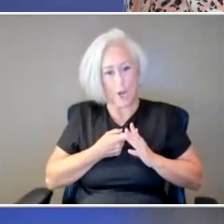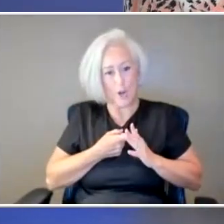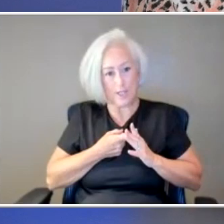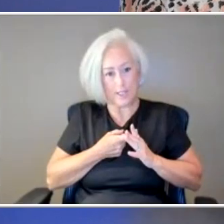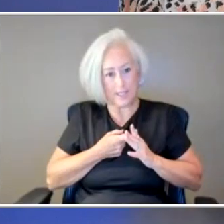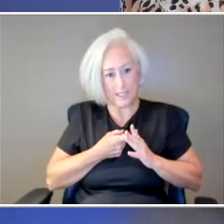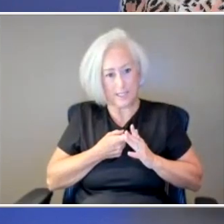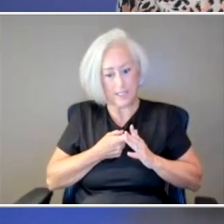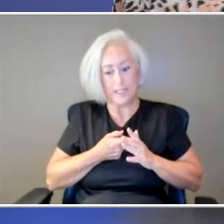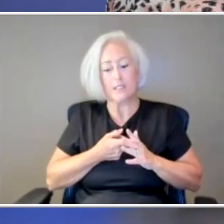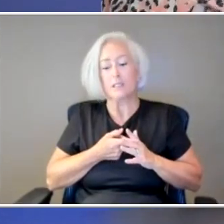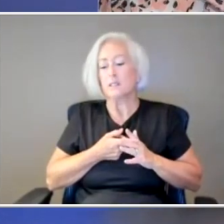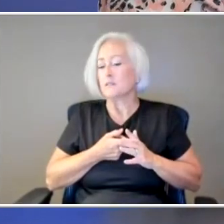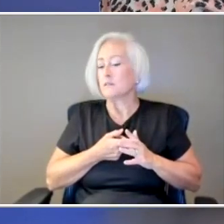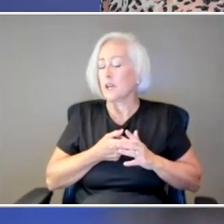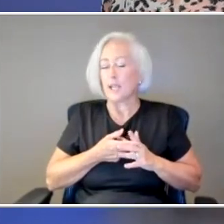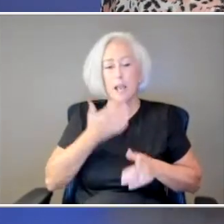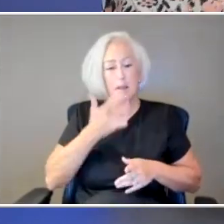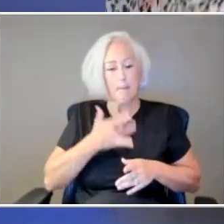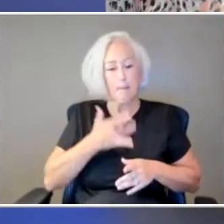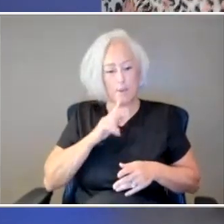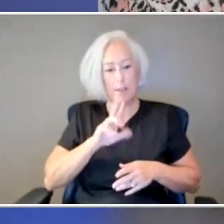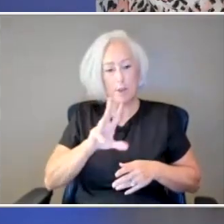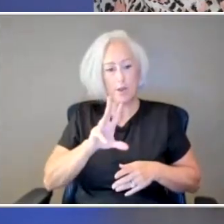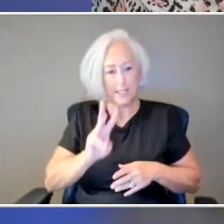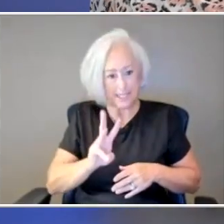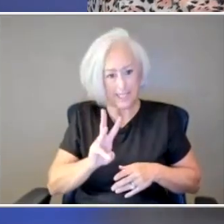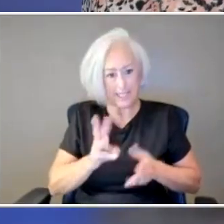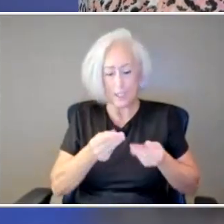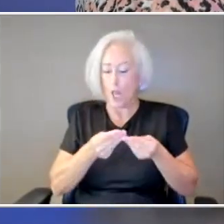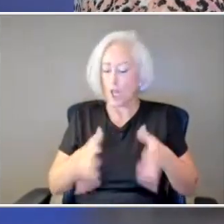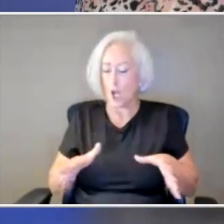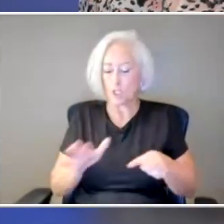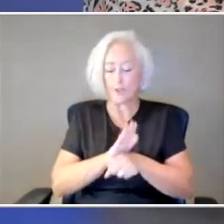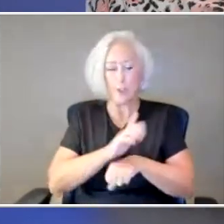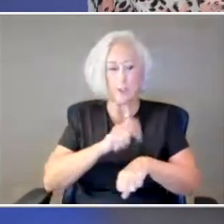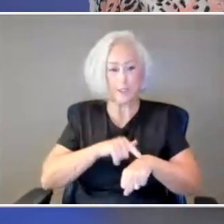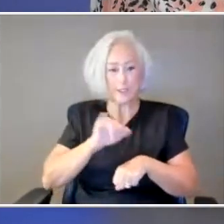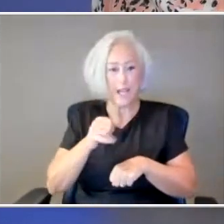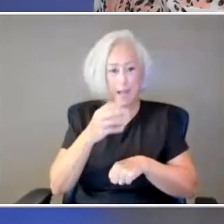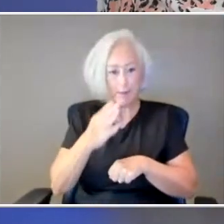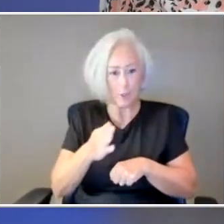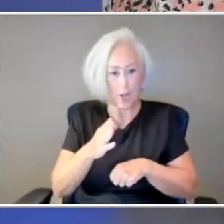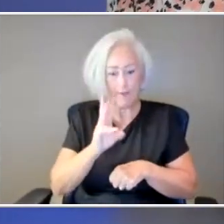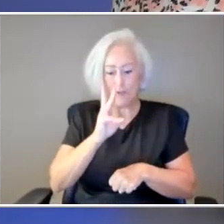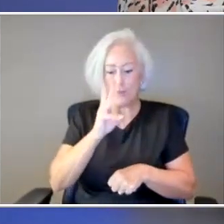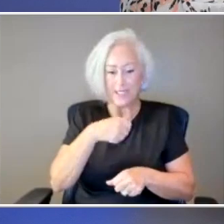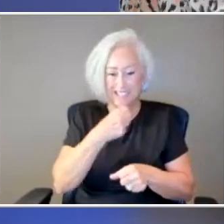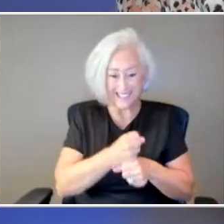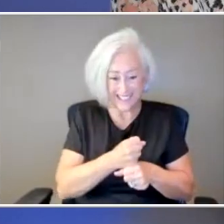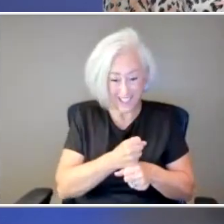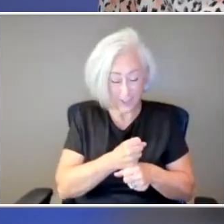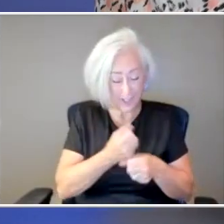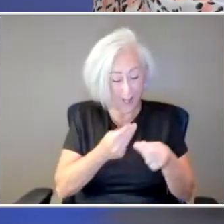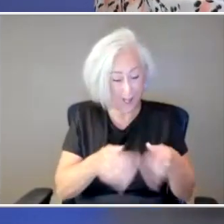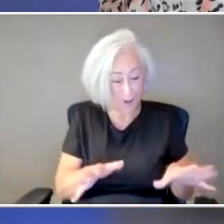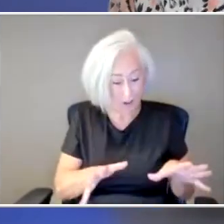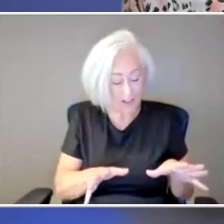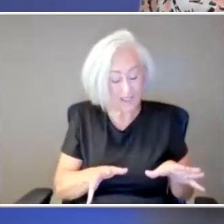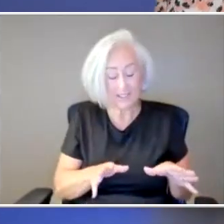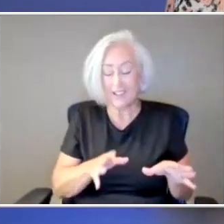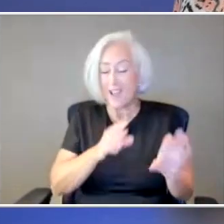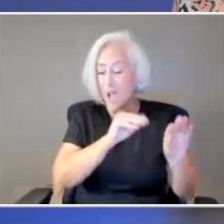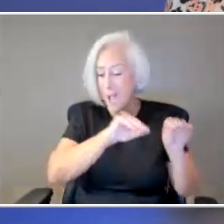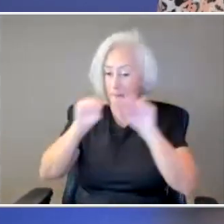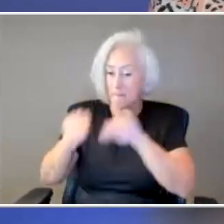36. I lost my full-time job I'd had for 6 years. I moved in with my parents and, I was basically sleeping like a sloth